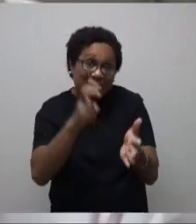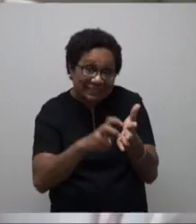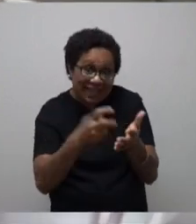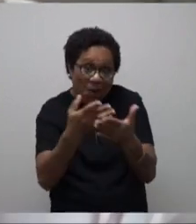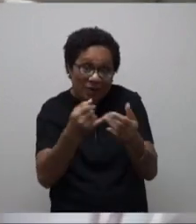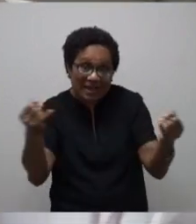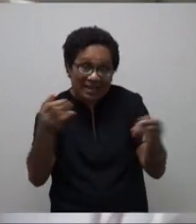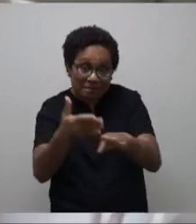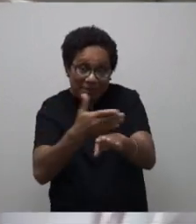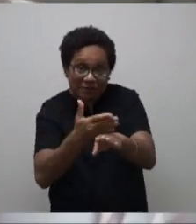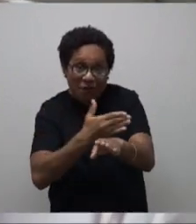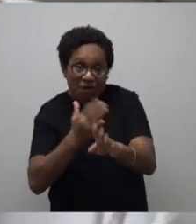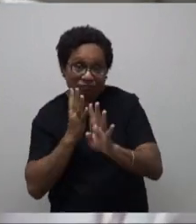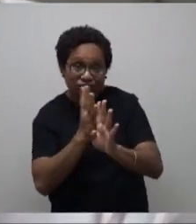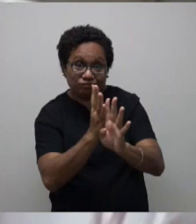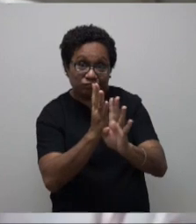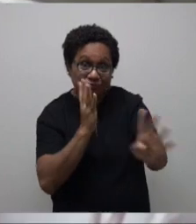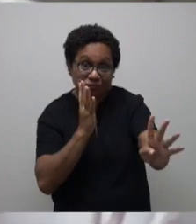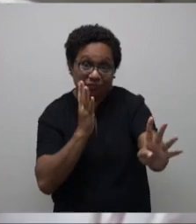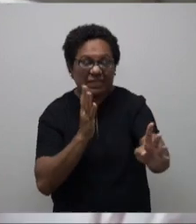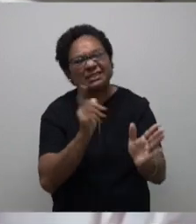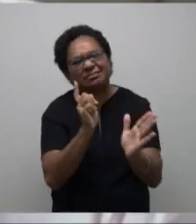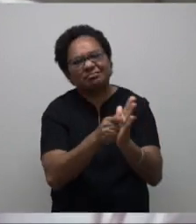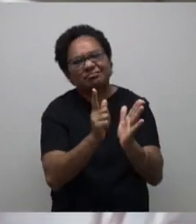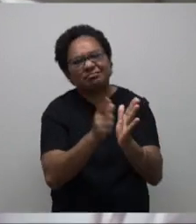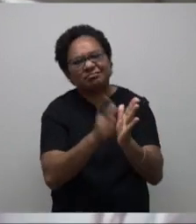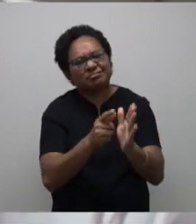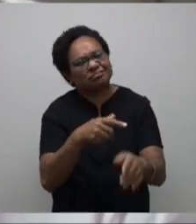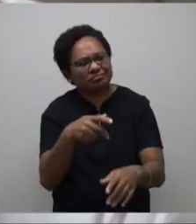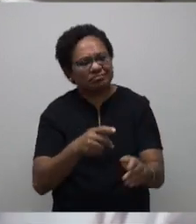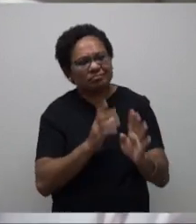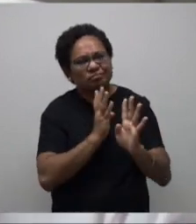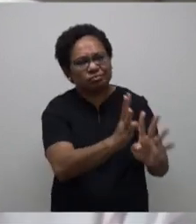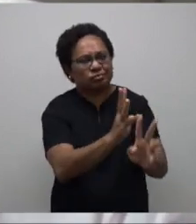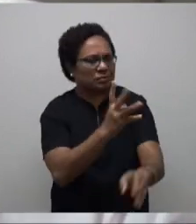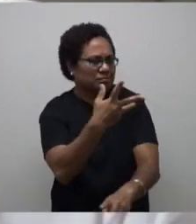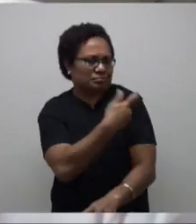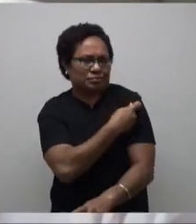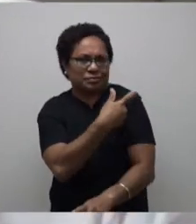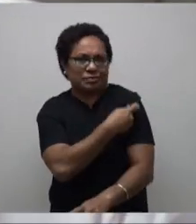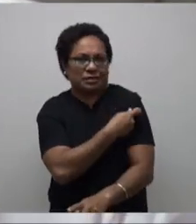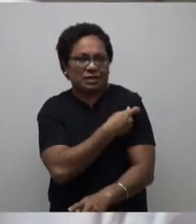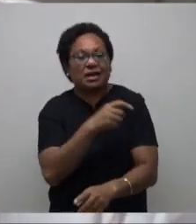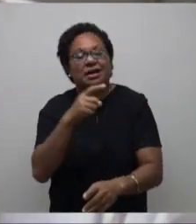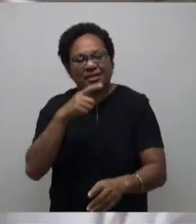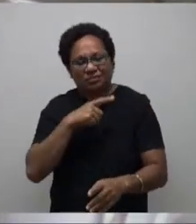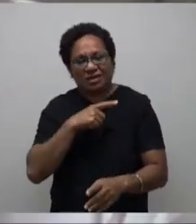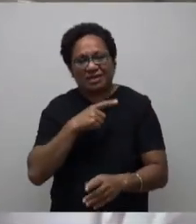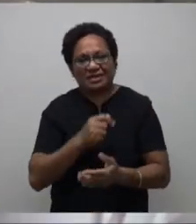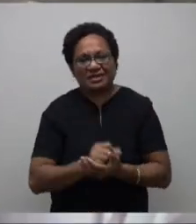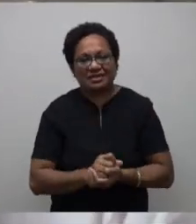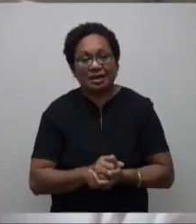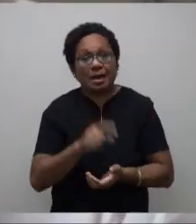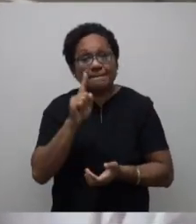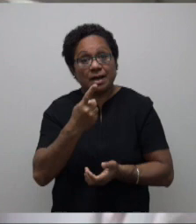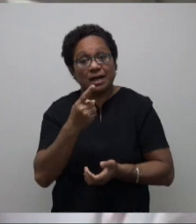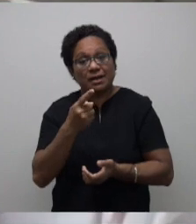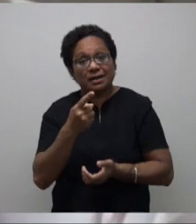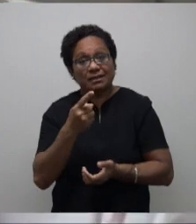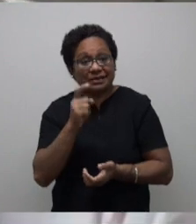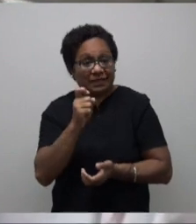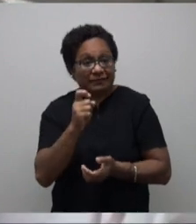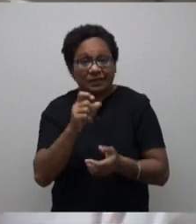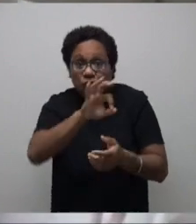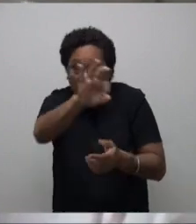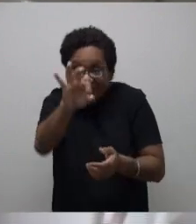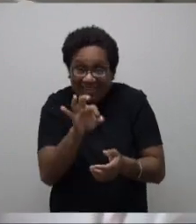immunized. That's our preference, that you register beforehand. But if you do show up without